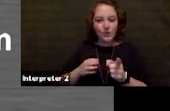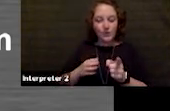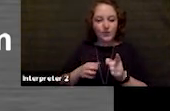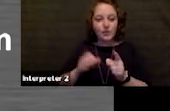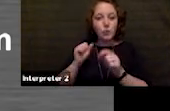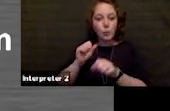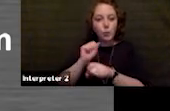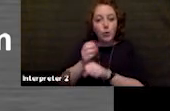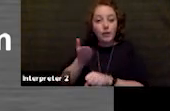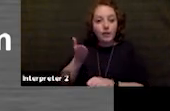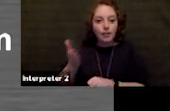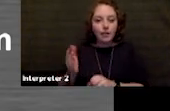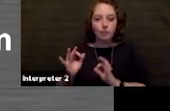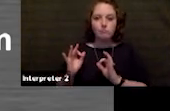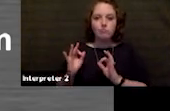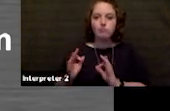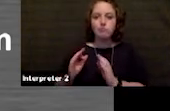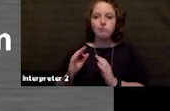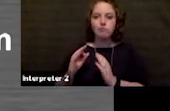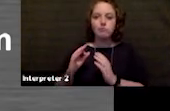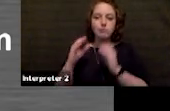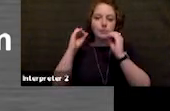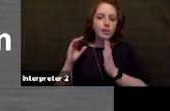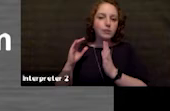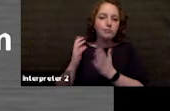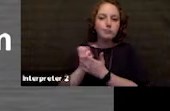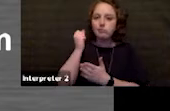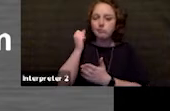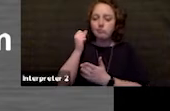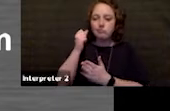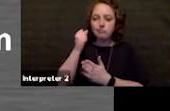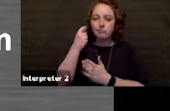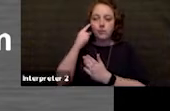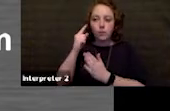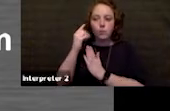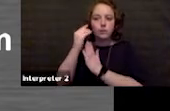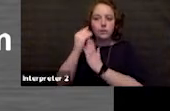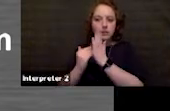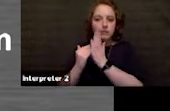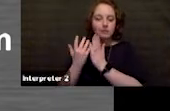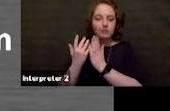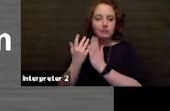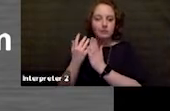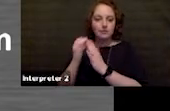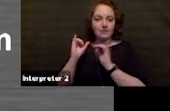in and for teachers to use to design these types of lessons? And so I think that's what we're thinking about.